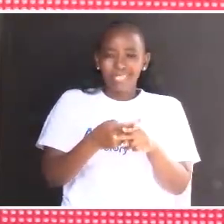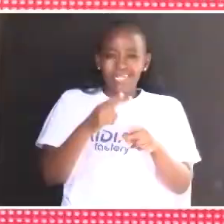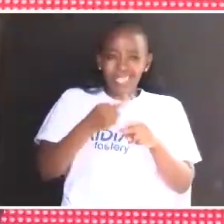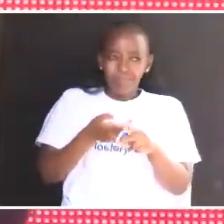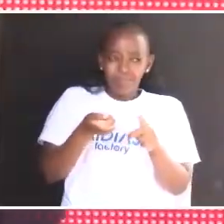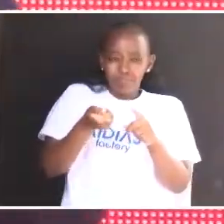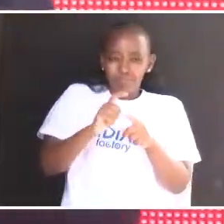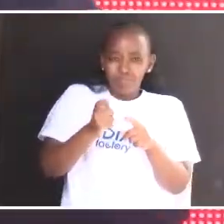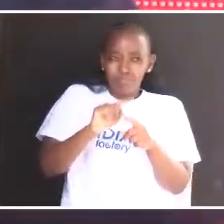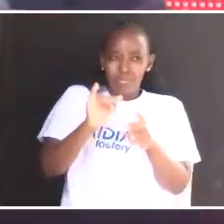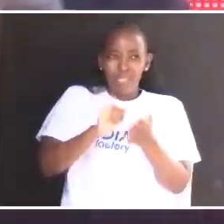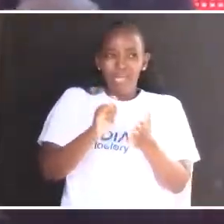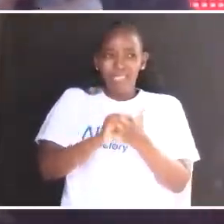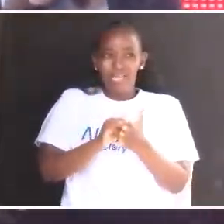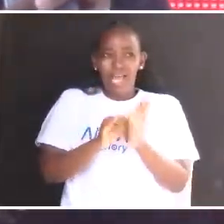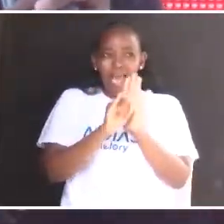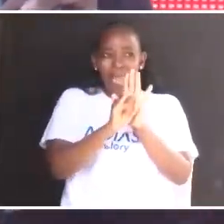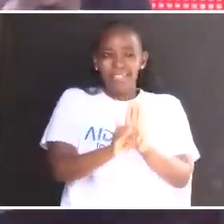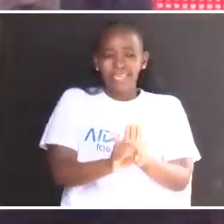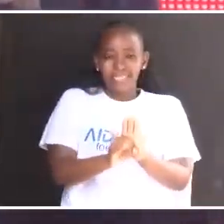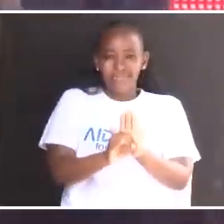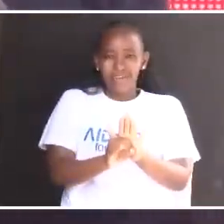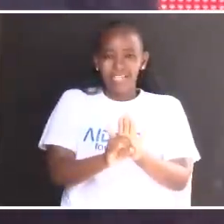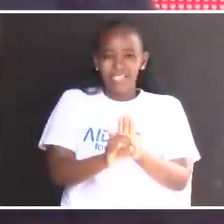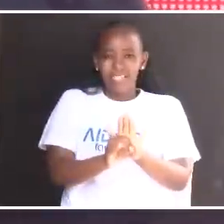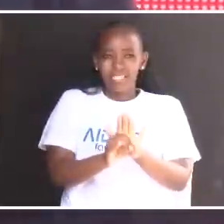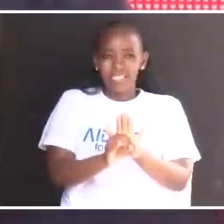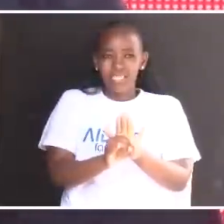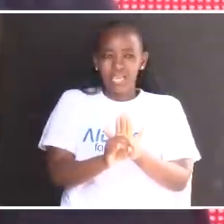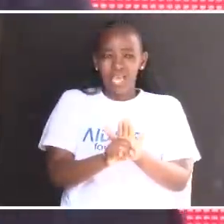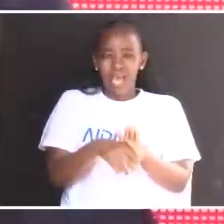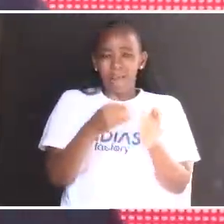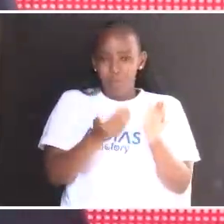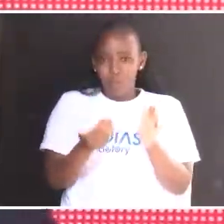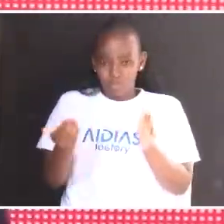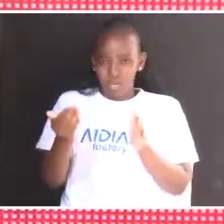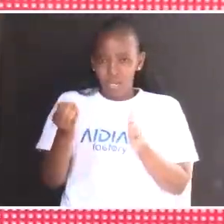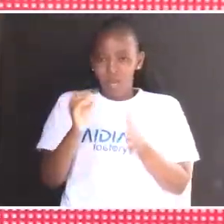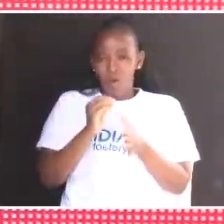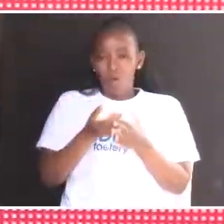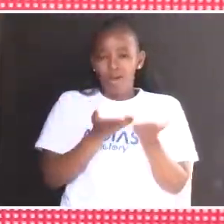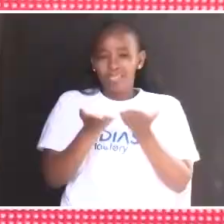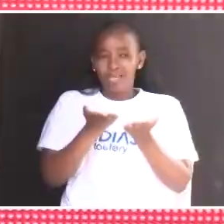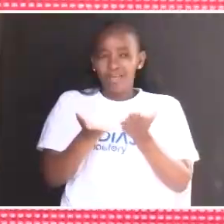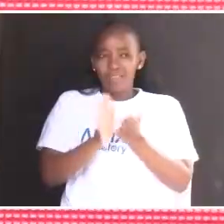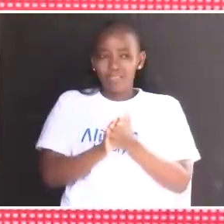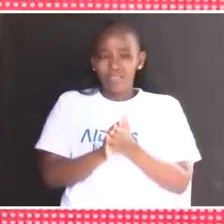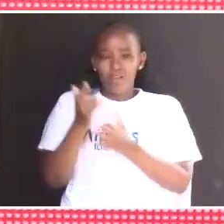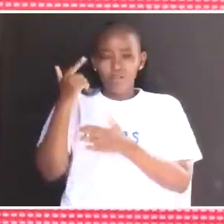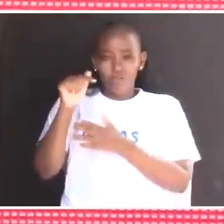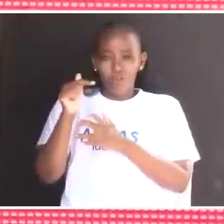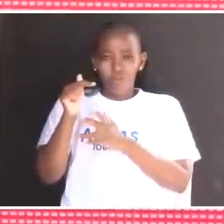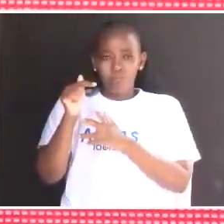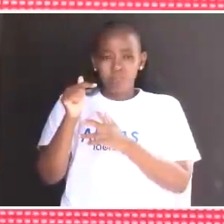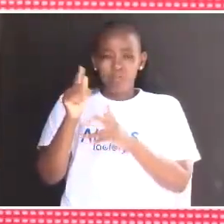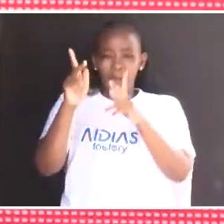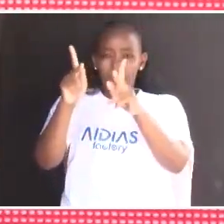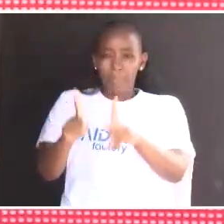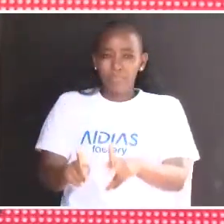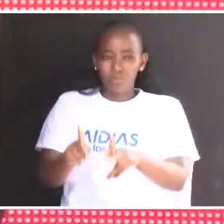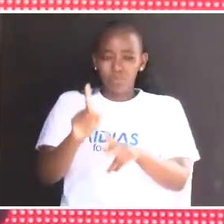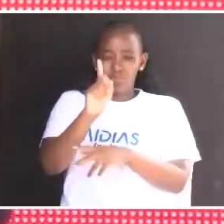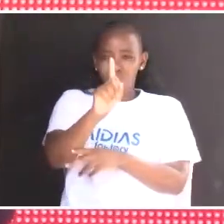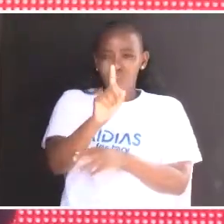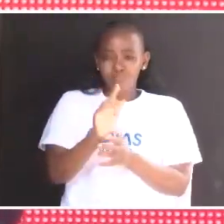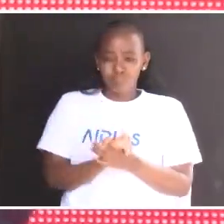logos zenye zina identify a product or a service as belonging to a person